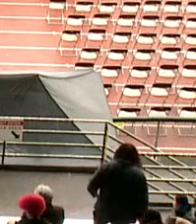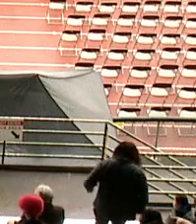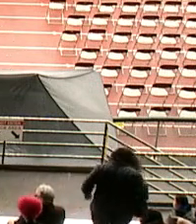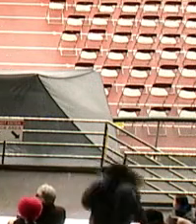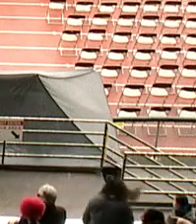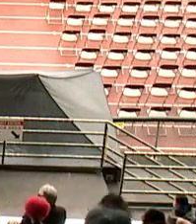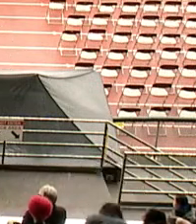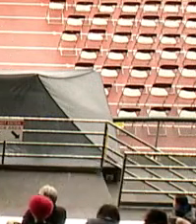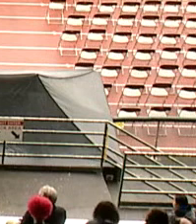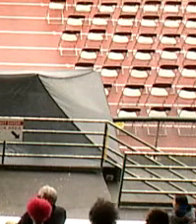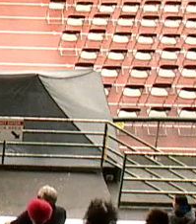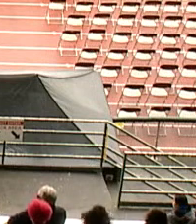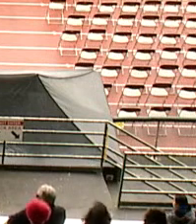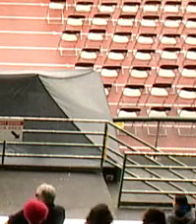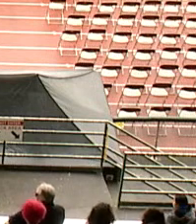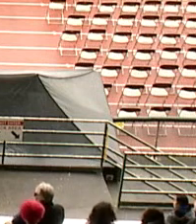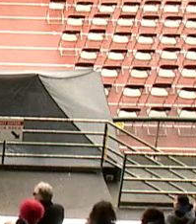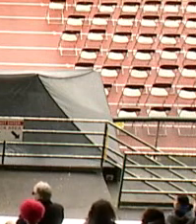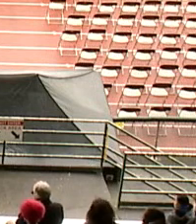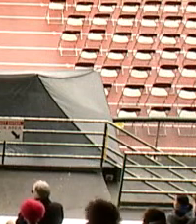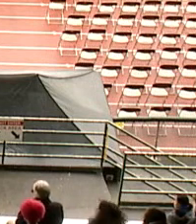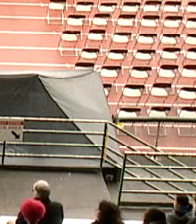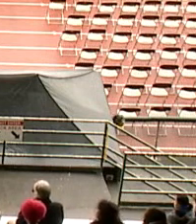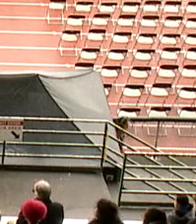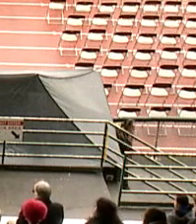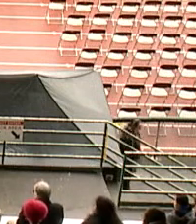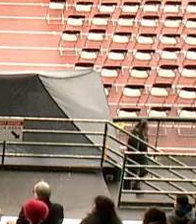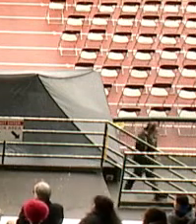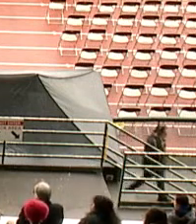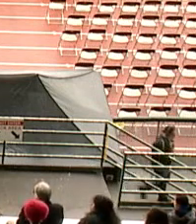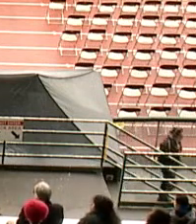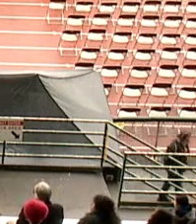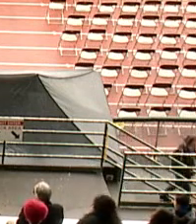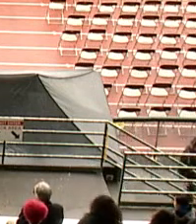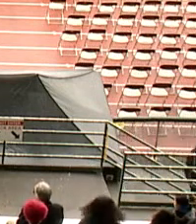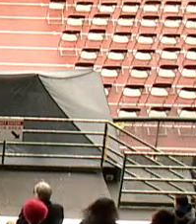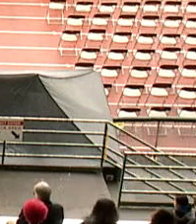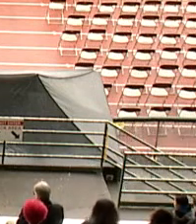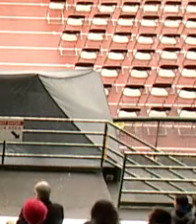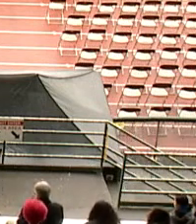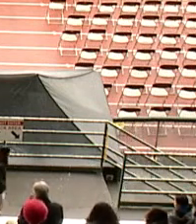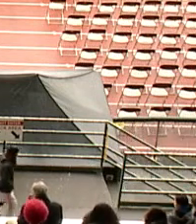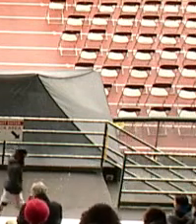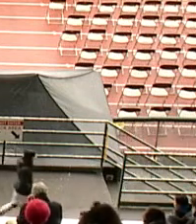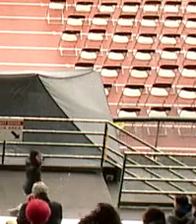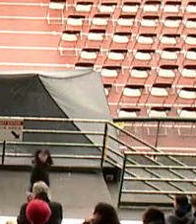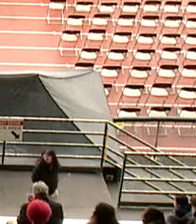See?